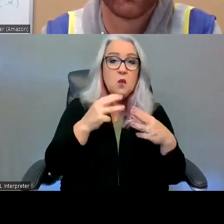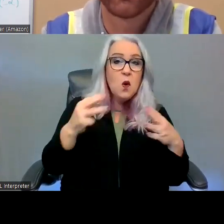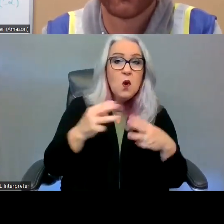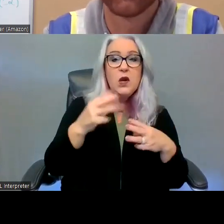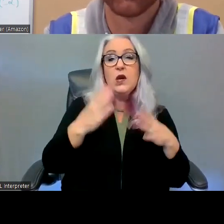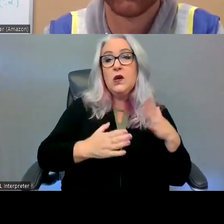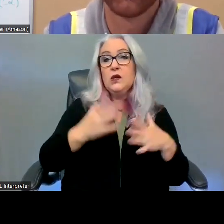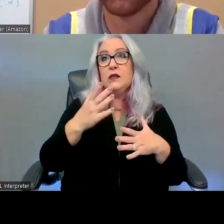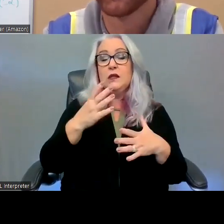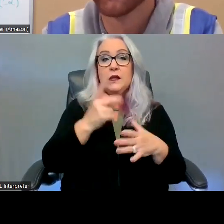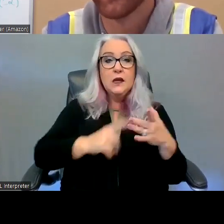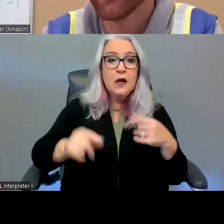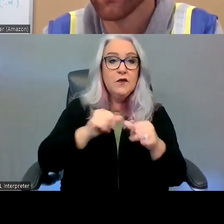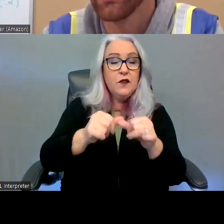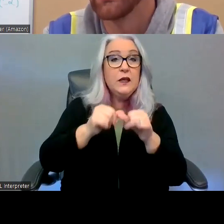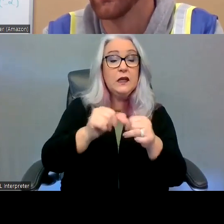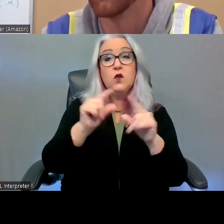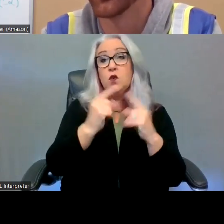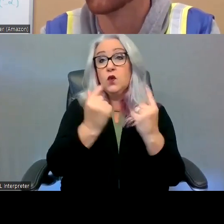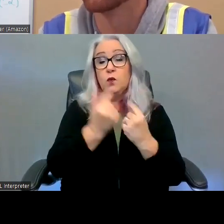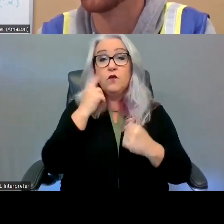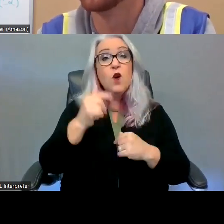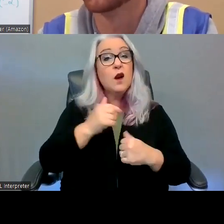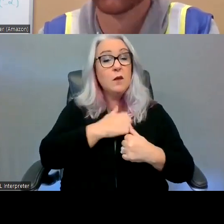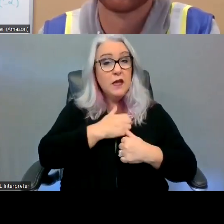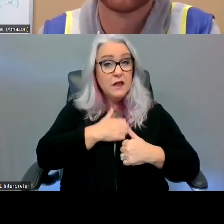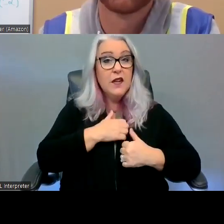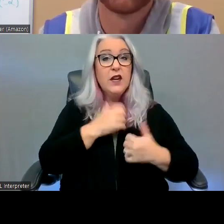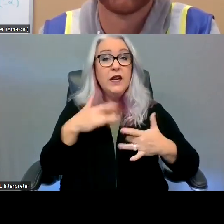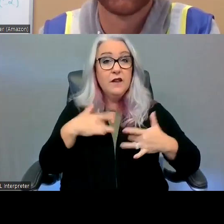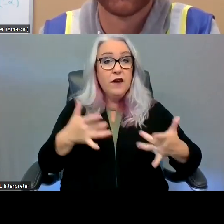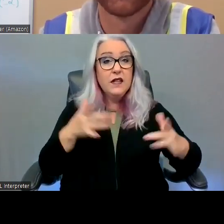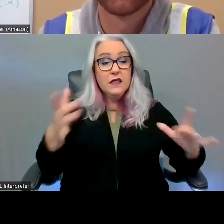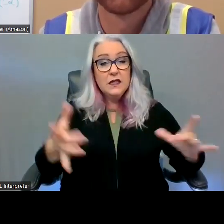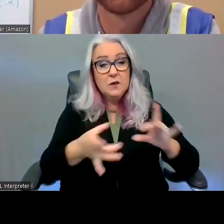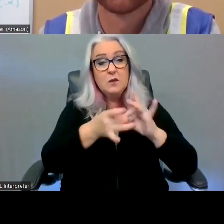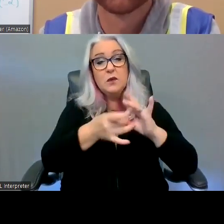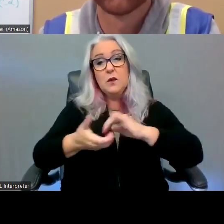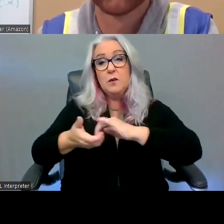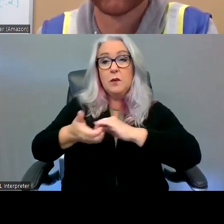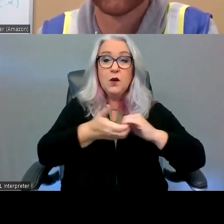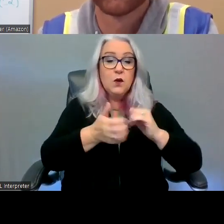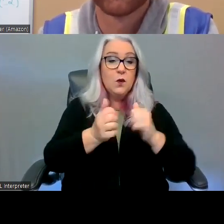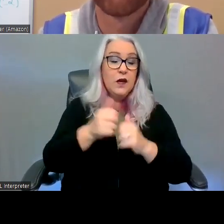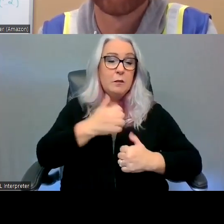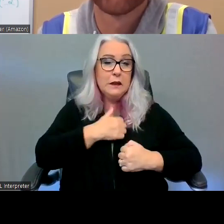is dedicated to military events and partnering with military groups.